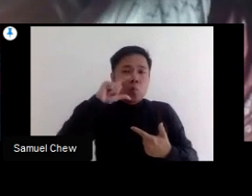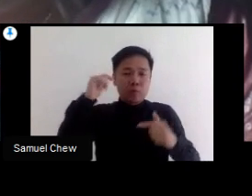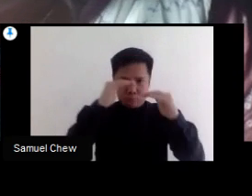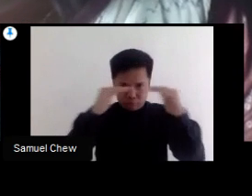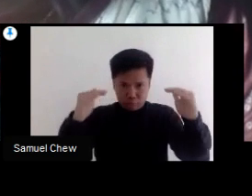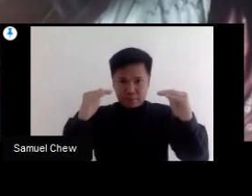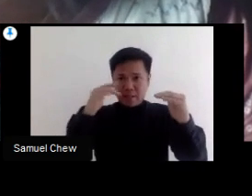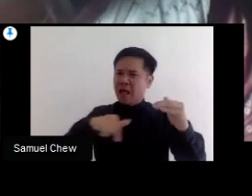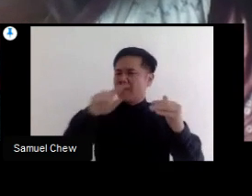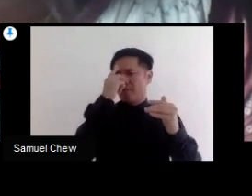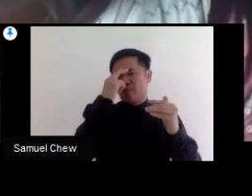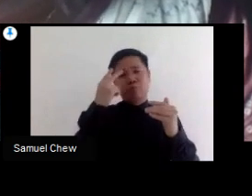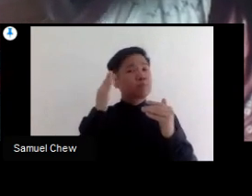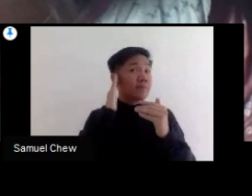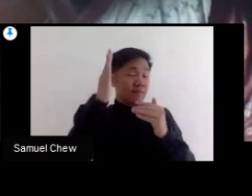Development.